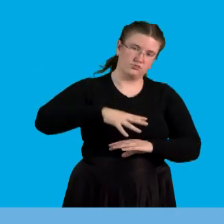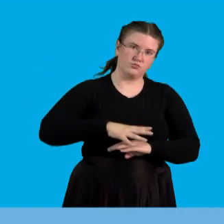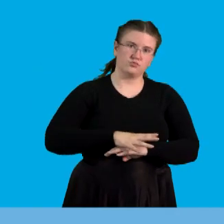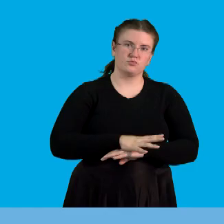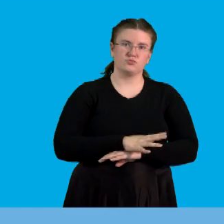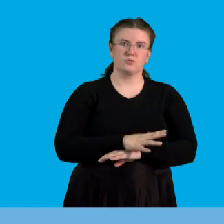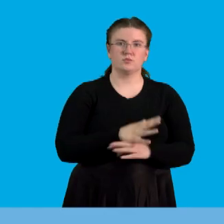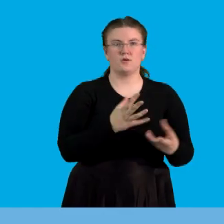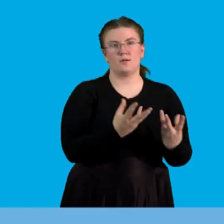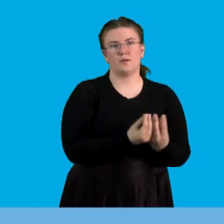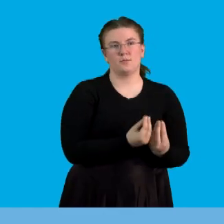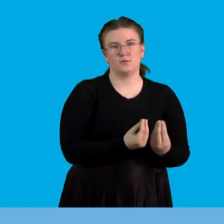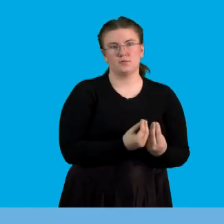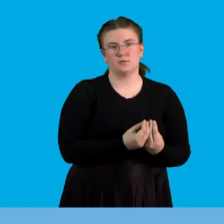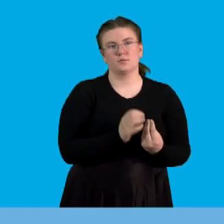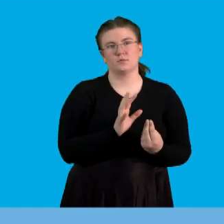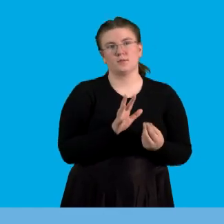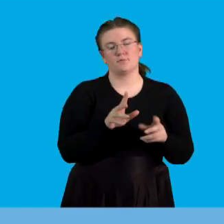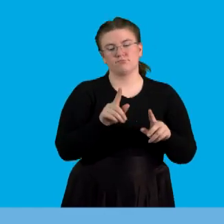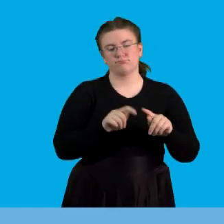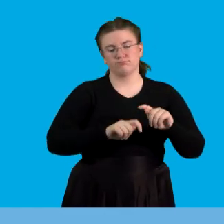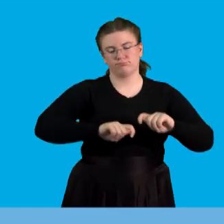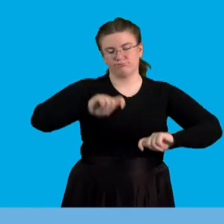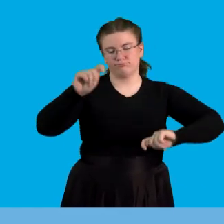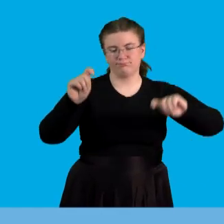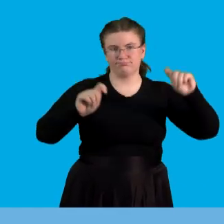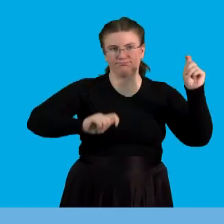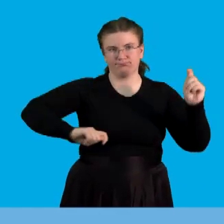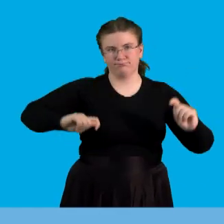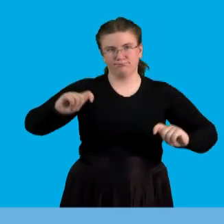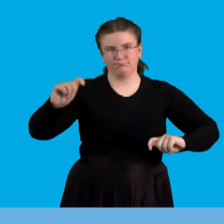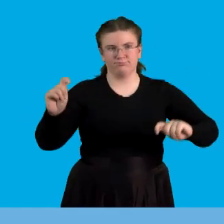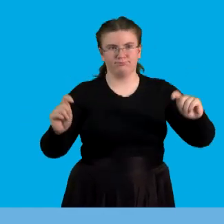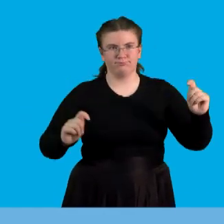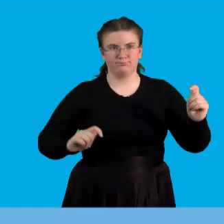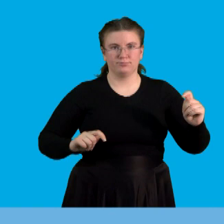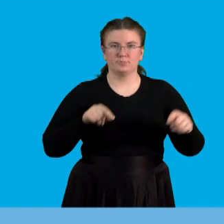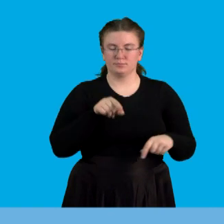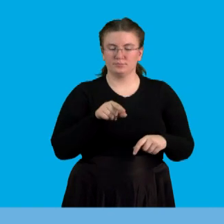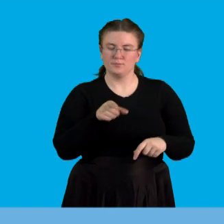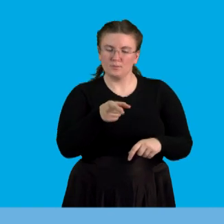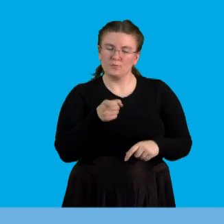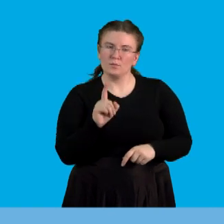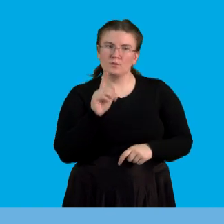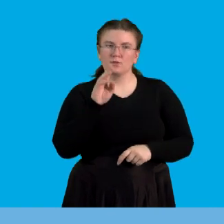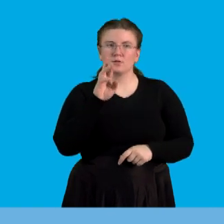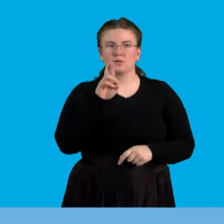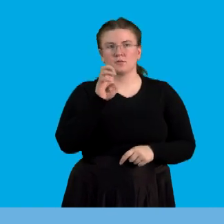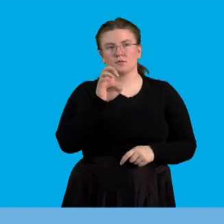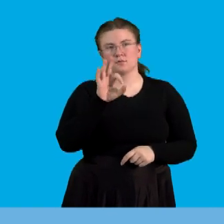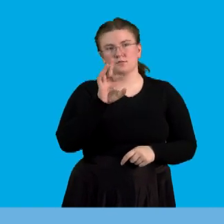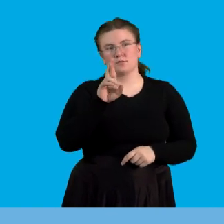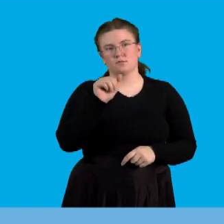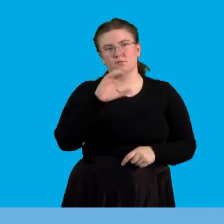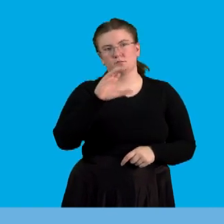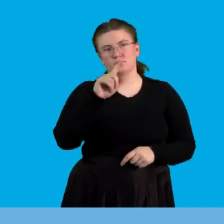one medium to another medium, it is going to bend. Now this bending of light is called refraction. So the bending of light is referred